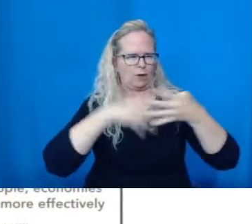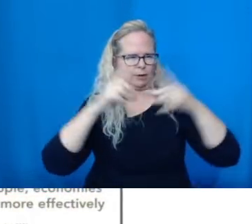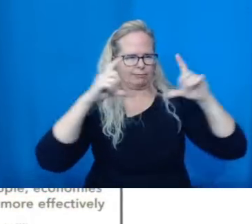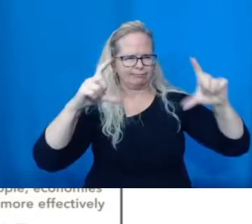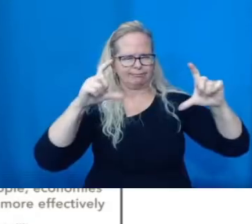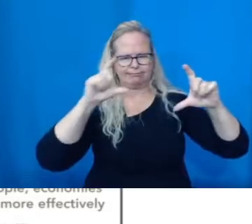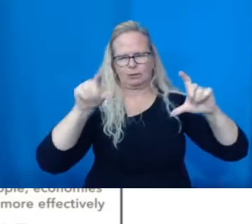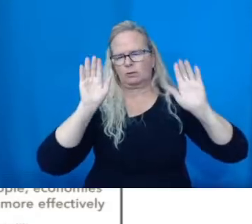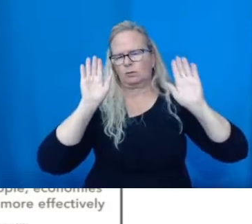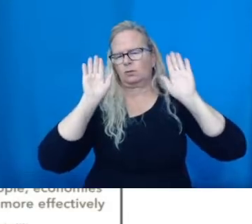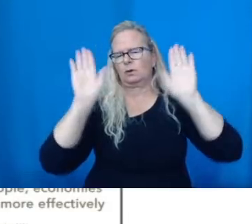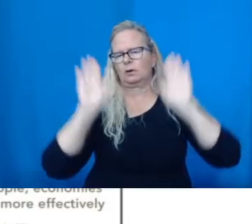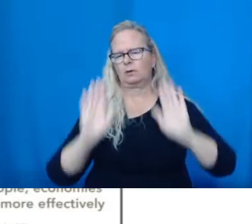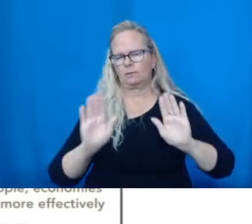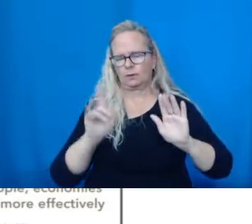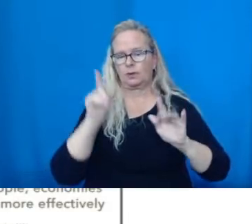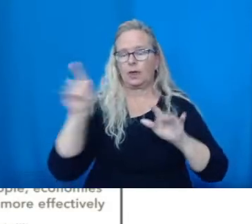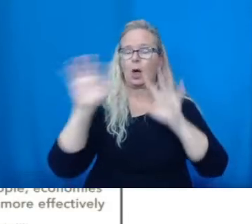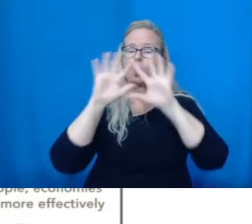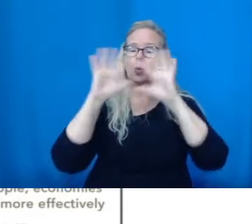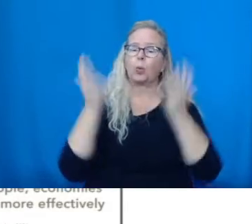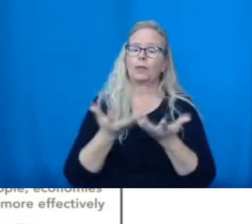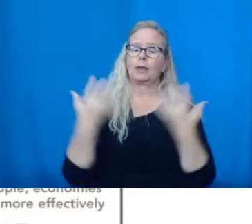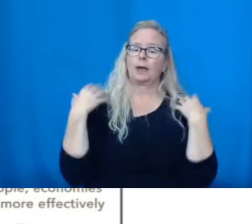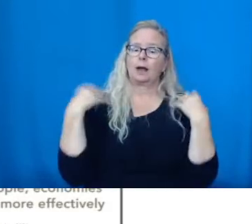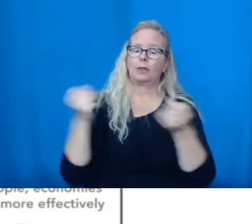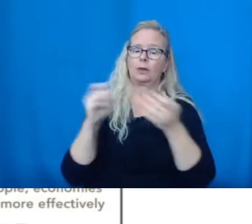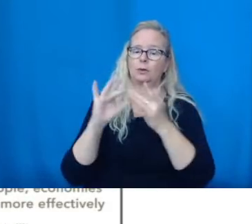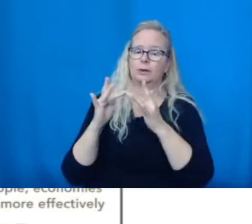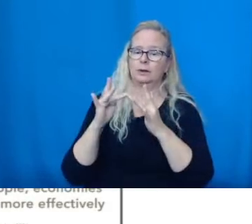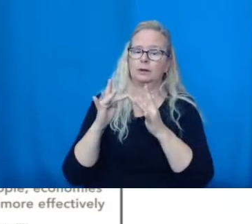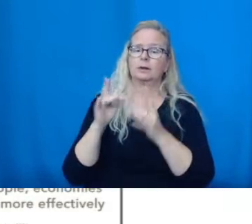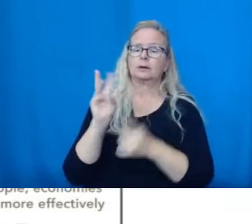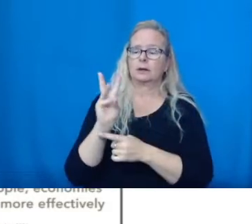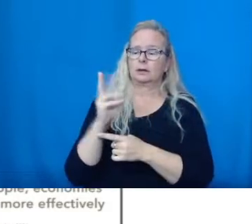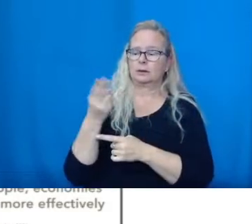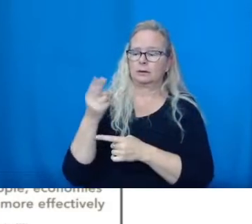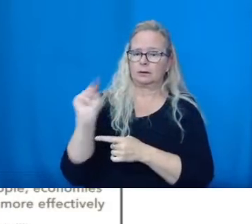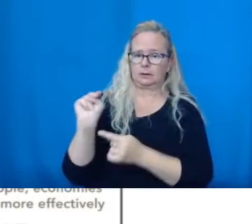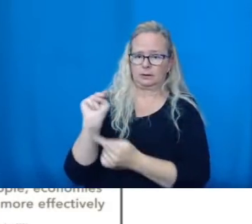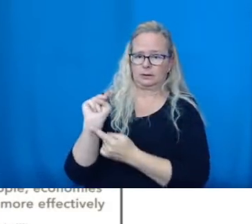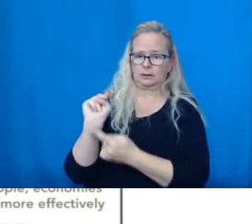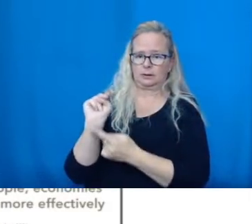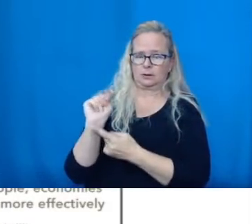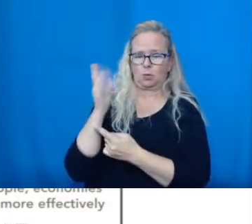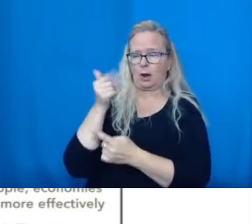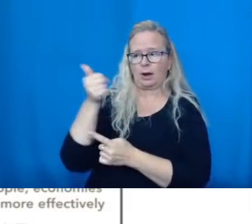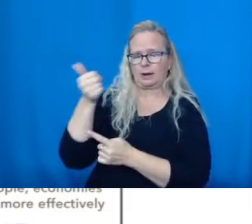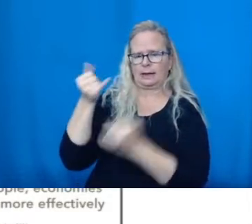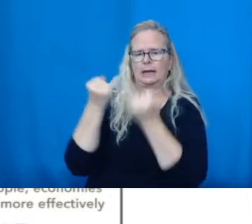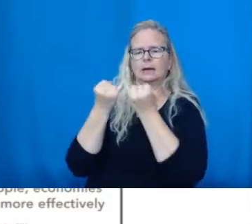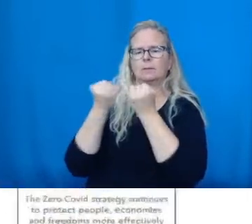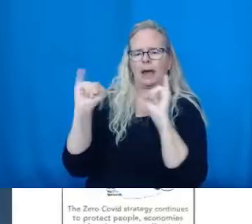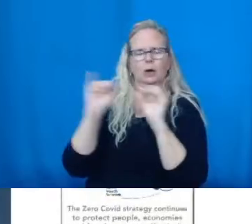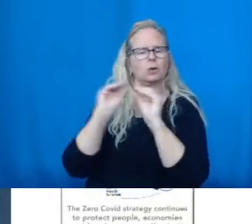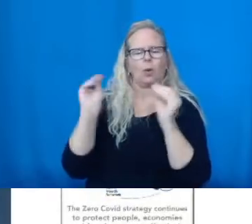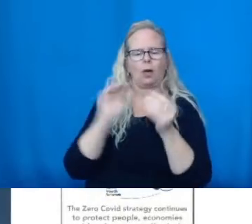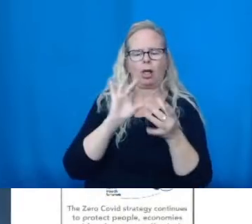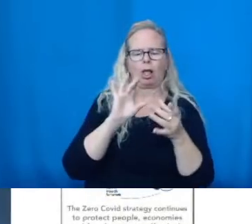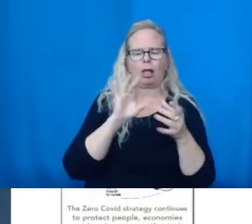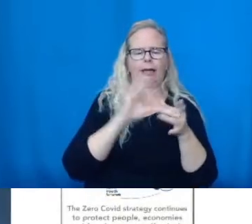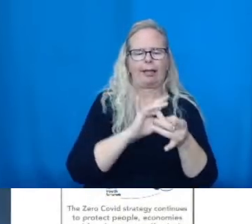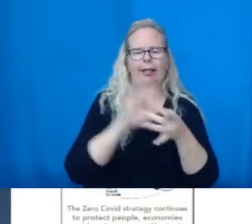or government. So this is a completely science-based organization. And they really promote